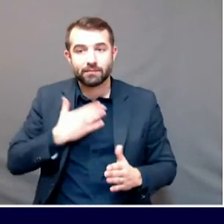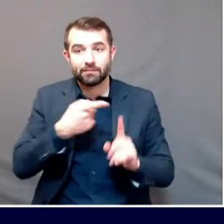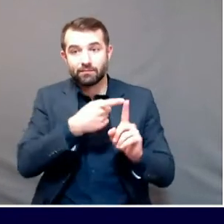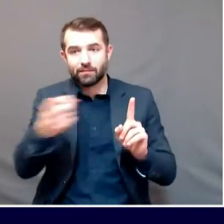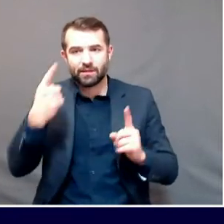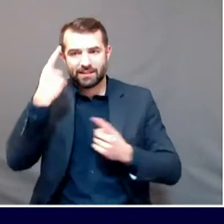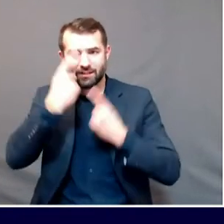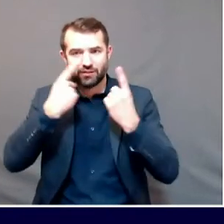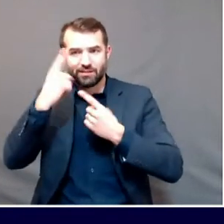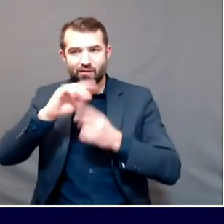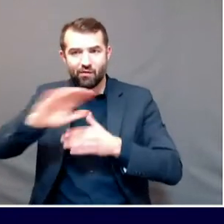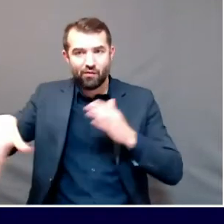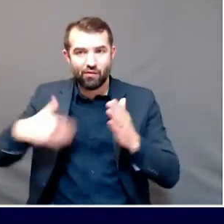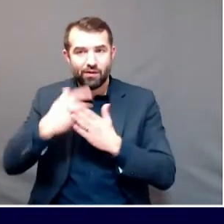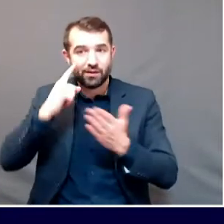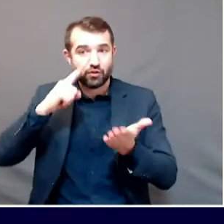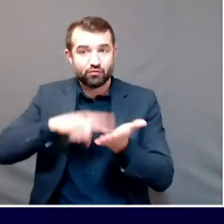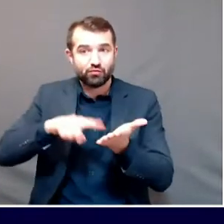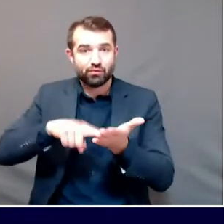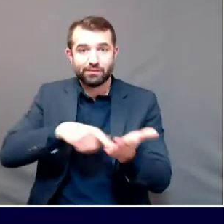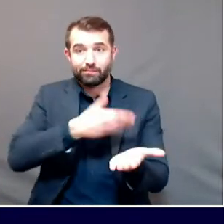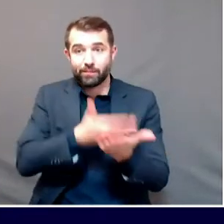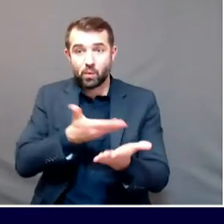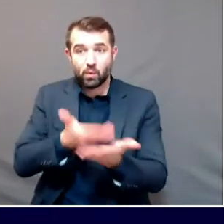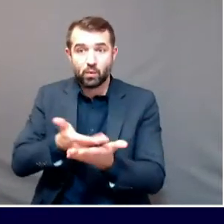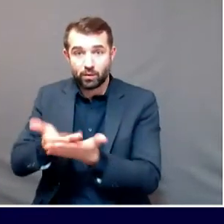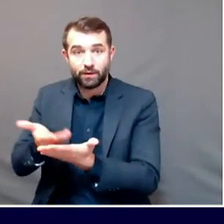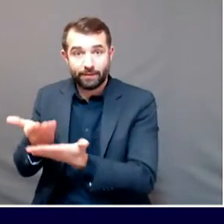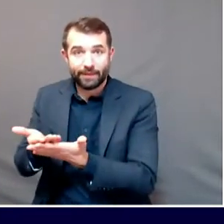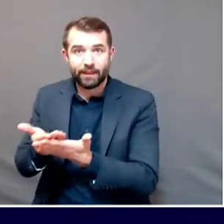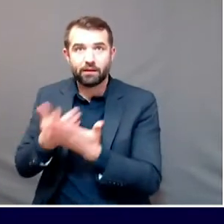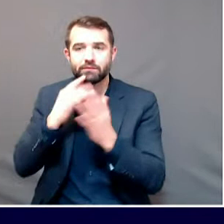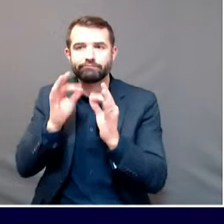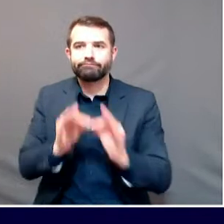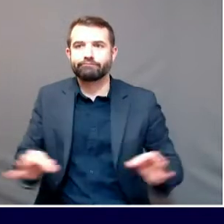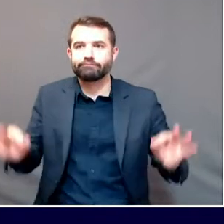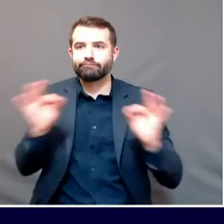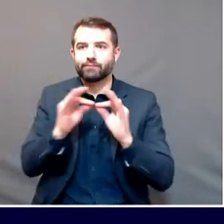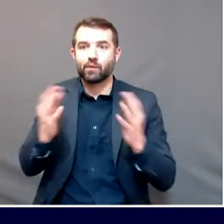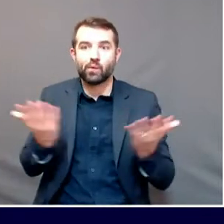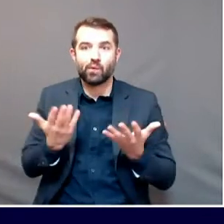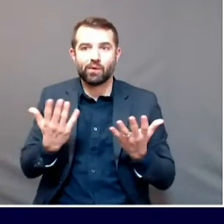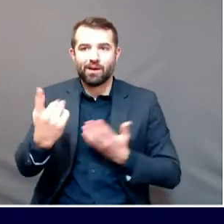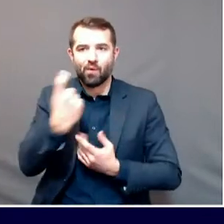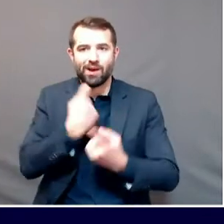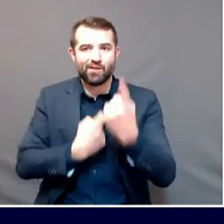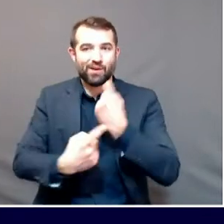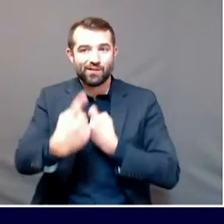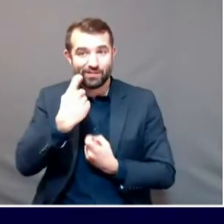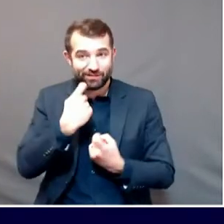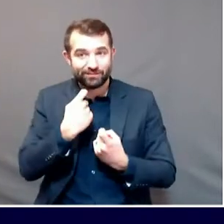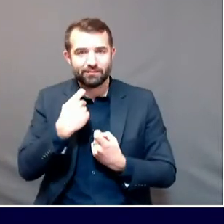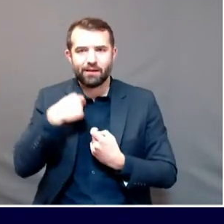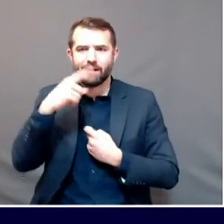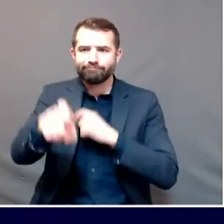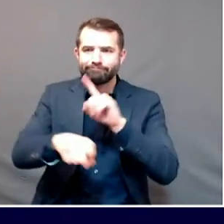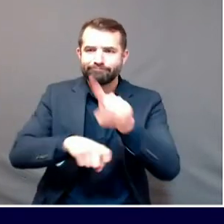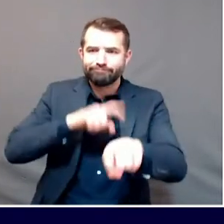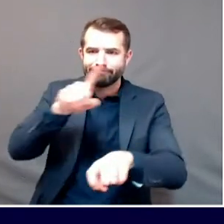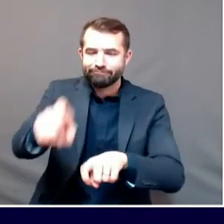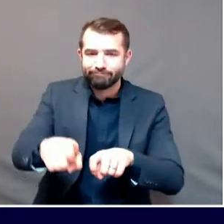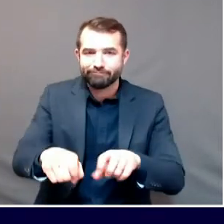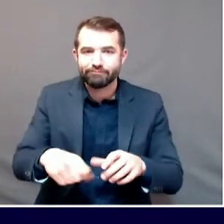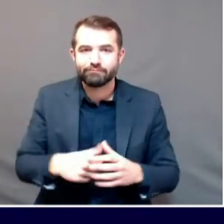your family. But more than that, keep asking questions. If you keep asking questions, I pledge to keep providing